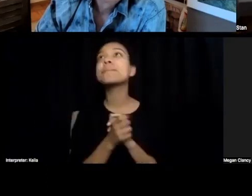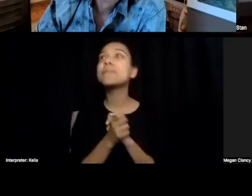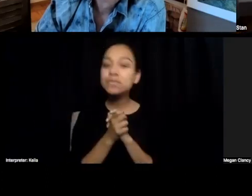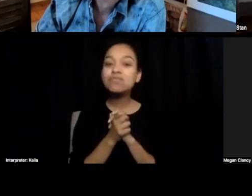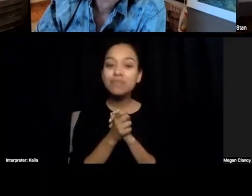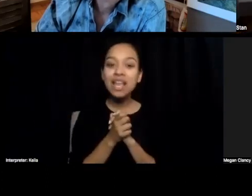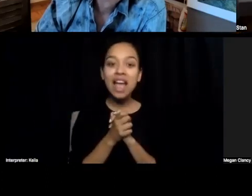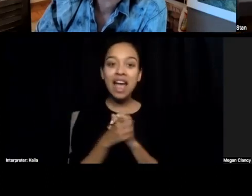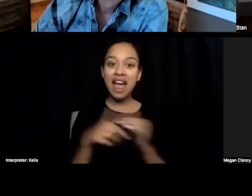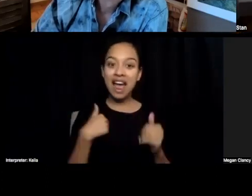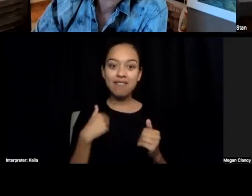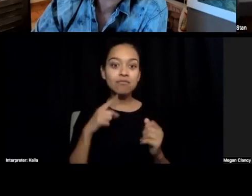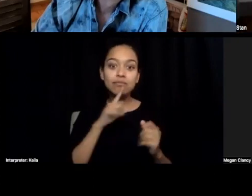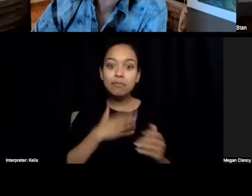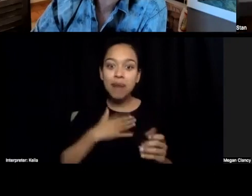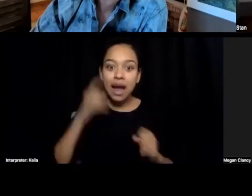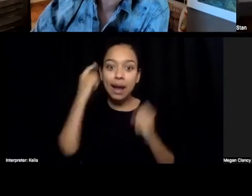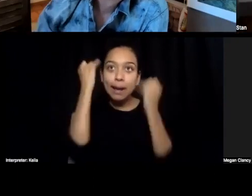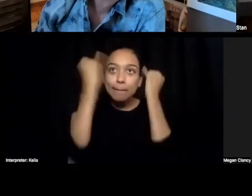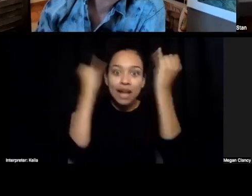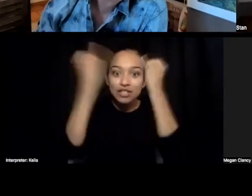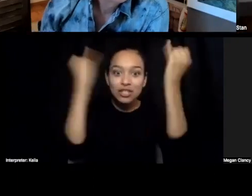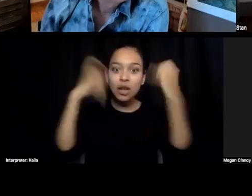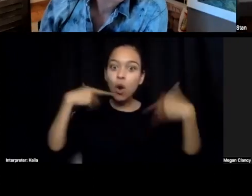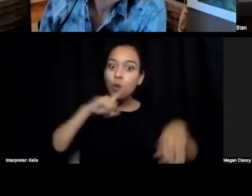I have a very vivid imagination.